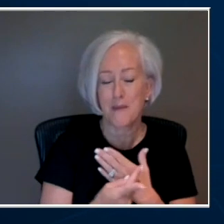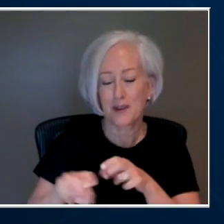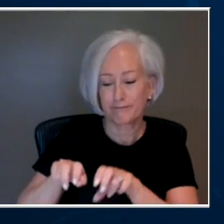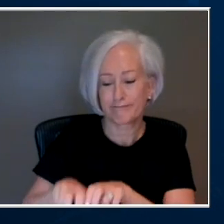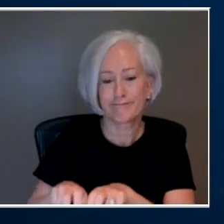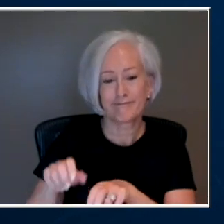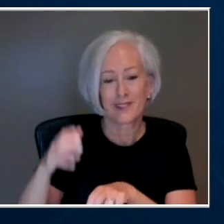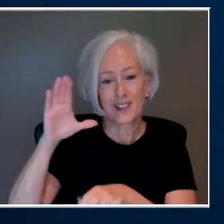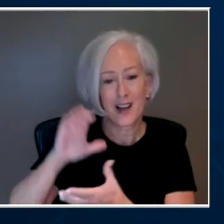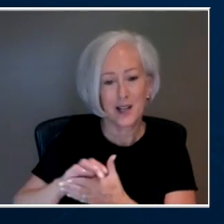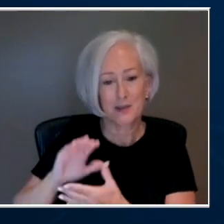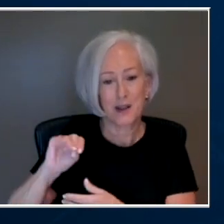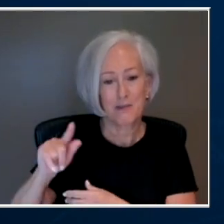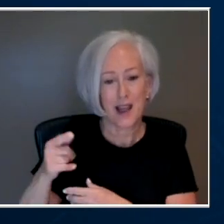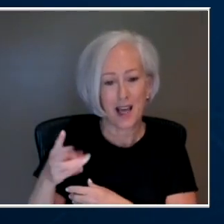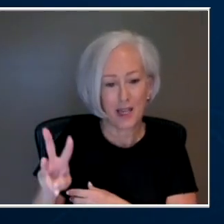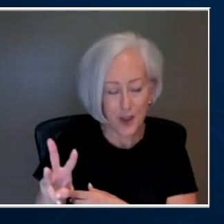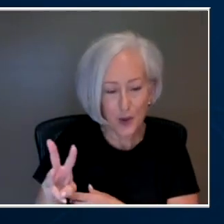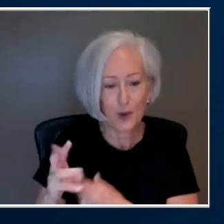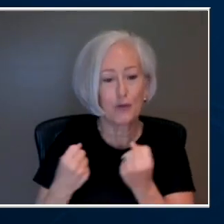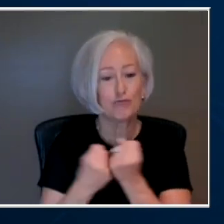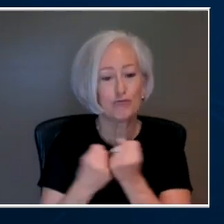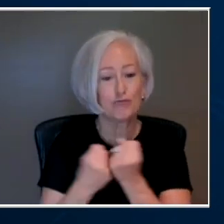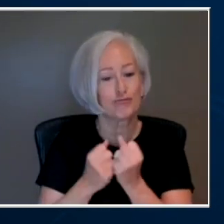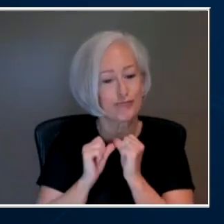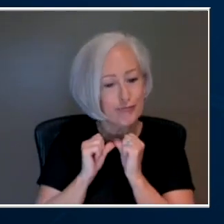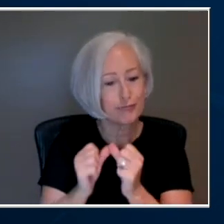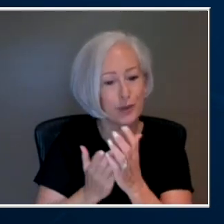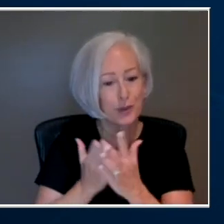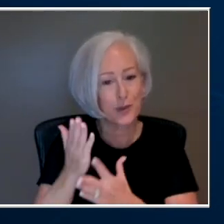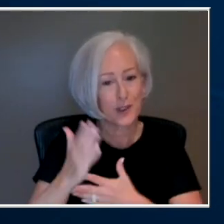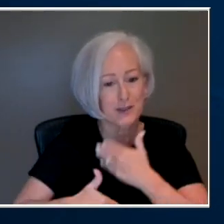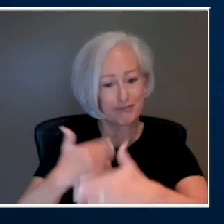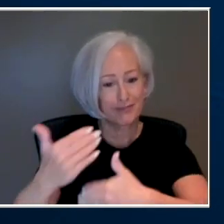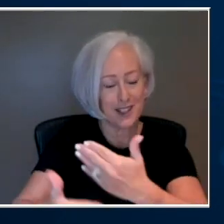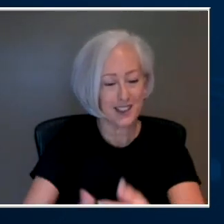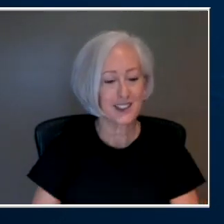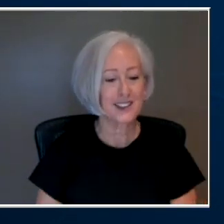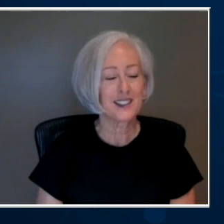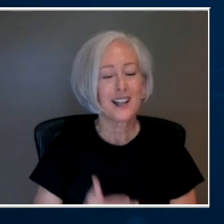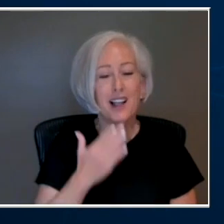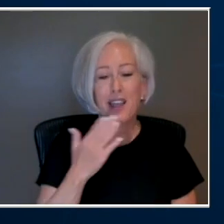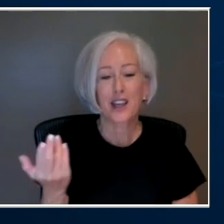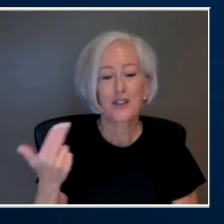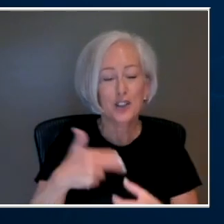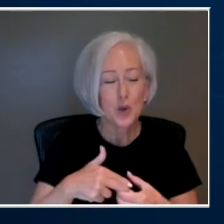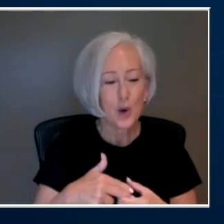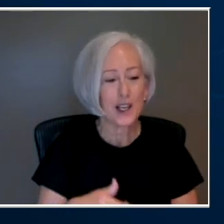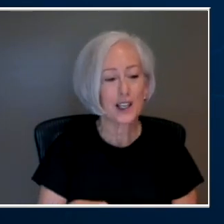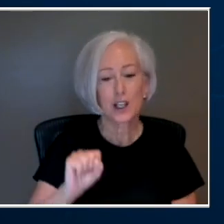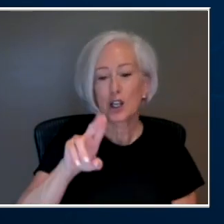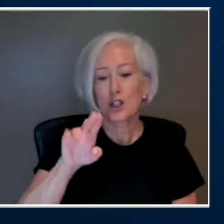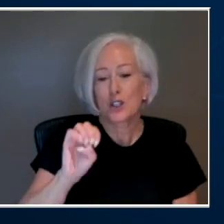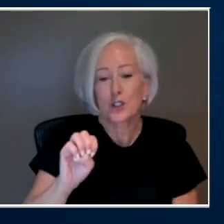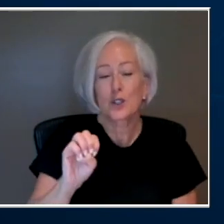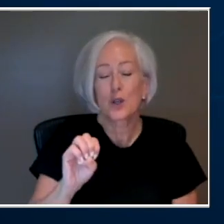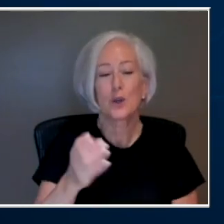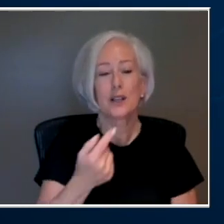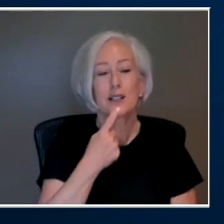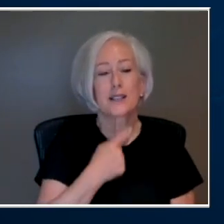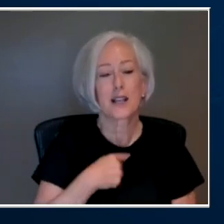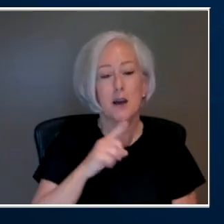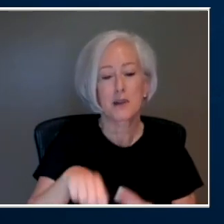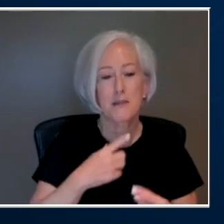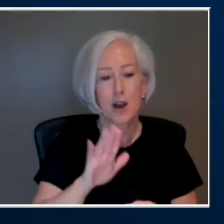by her side every step of the way. Thank you all for being here. And Sue, I want to talk to you right out of the gate about your relationship with Adam, because